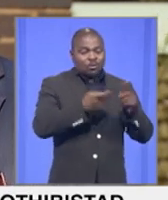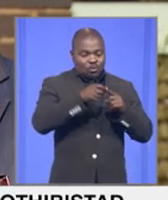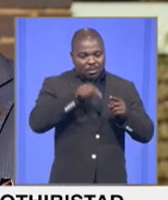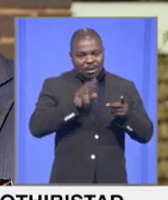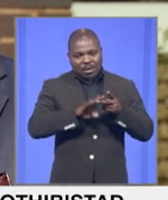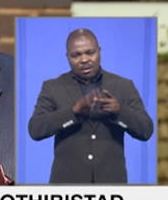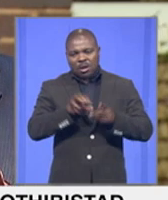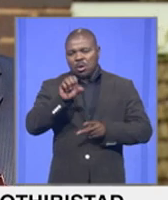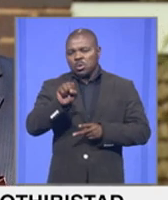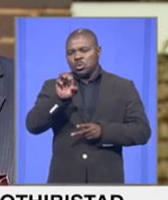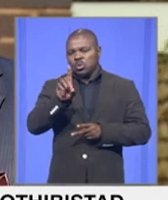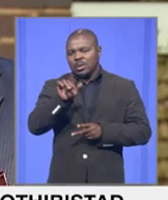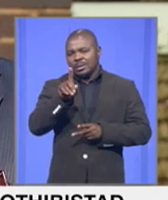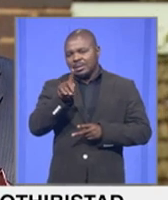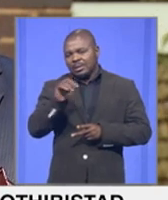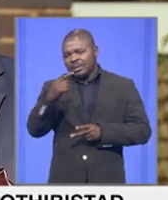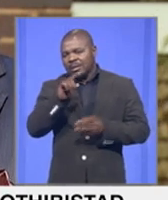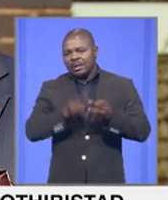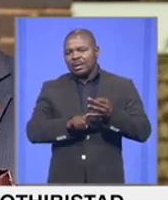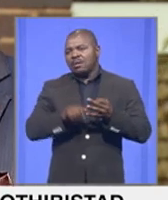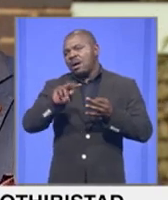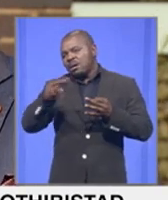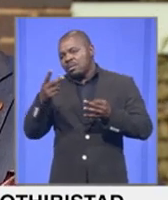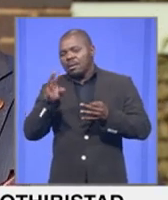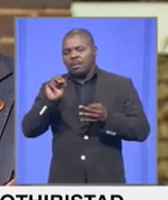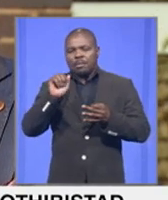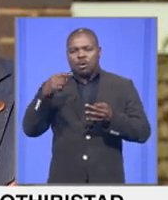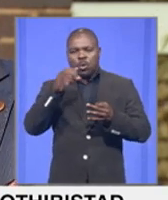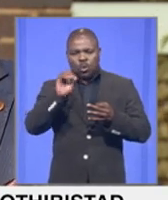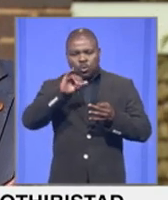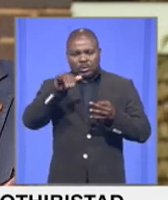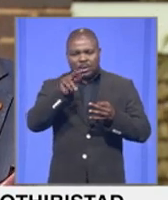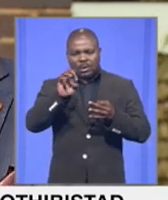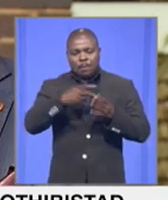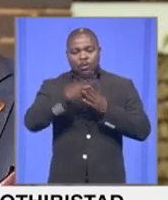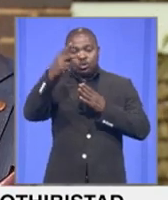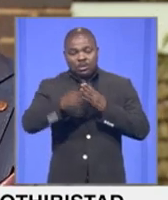ding tsa bo Sweding ba Tlharos le Magojane le fa di sa